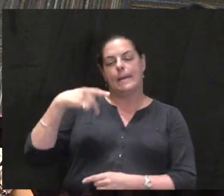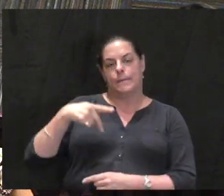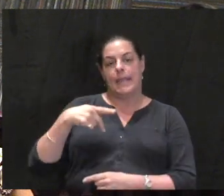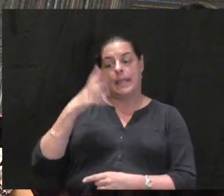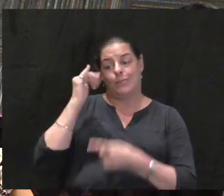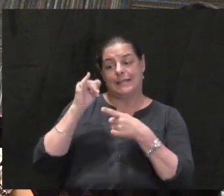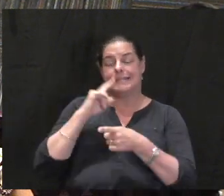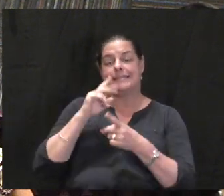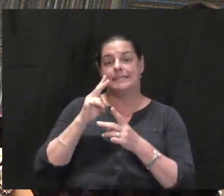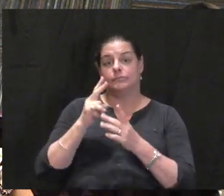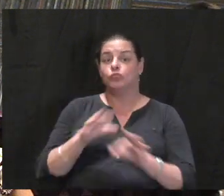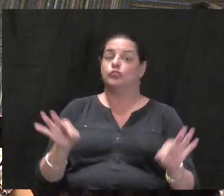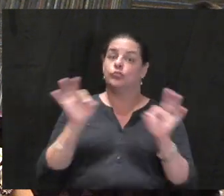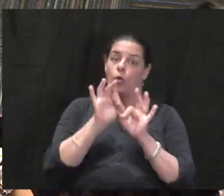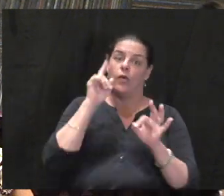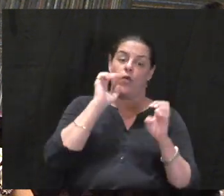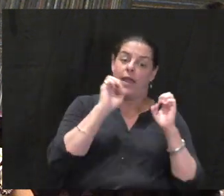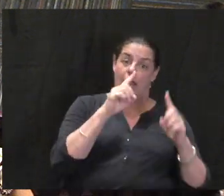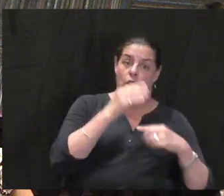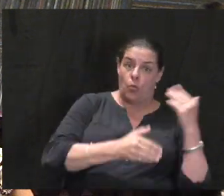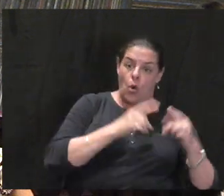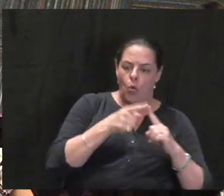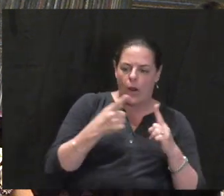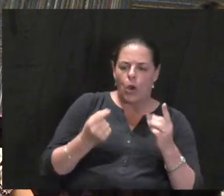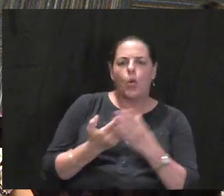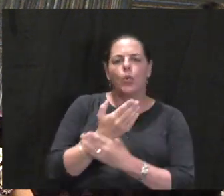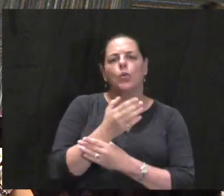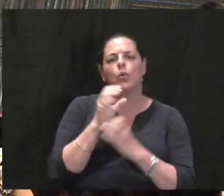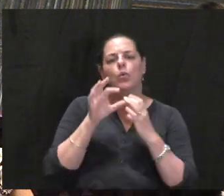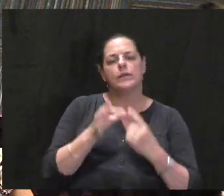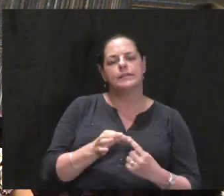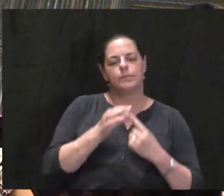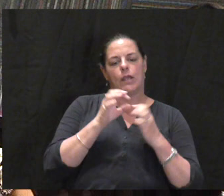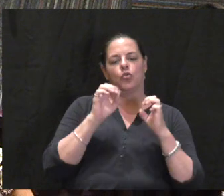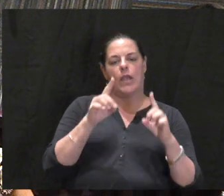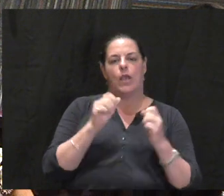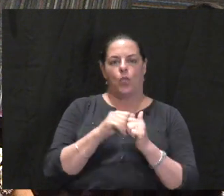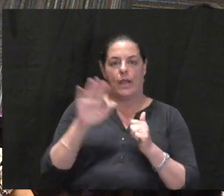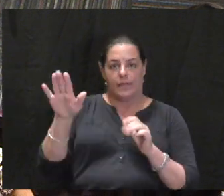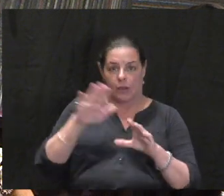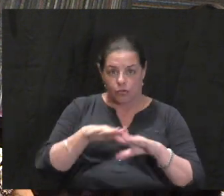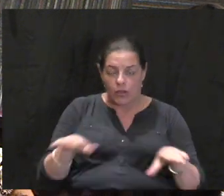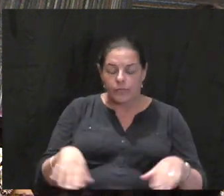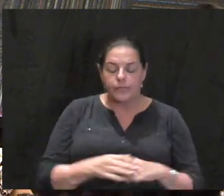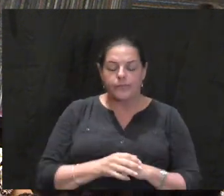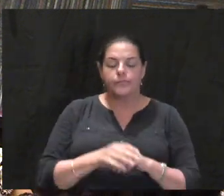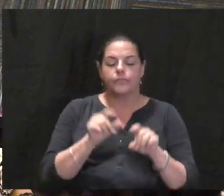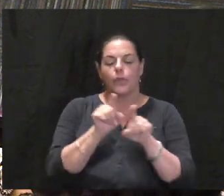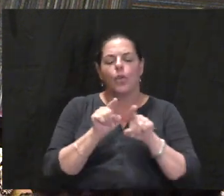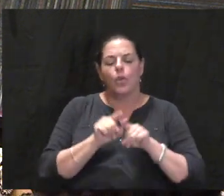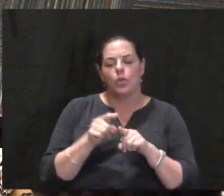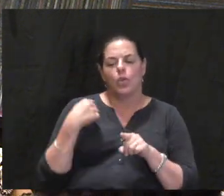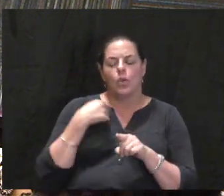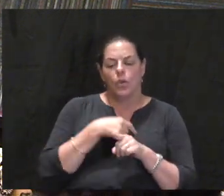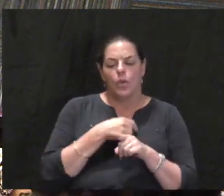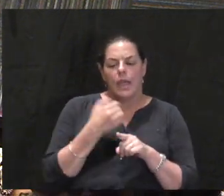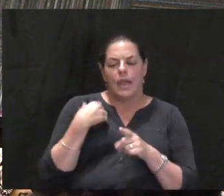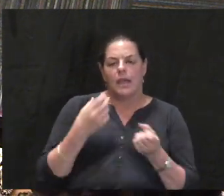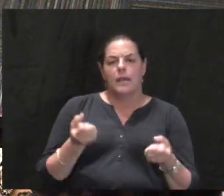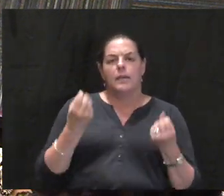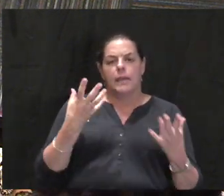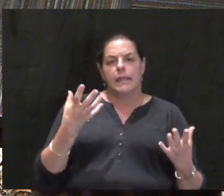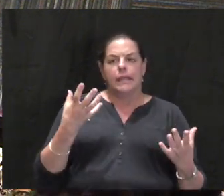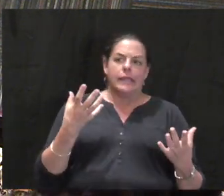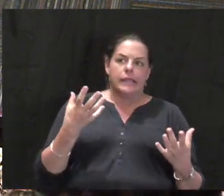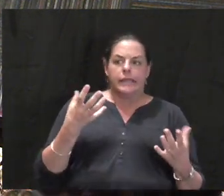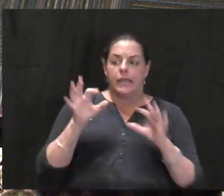connecting families to resources. Sometimes it's things in the community. We do a lot of different kinds of things, so it's